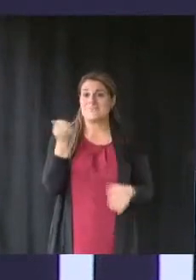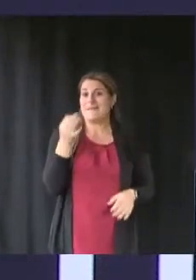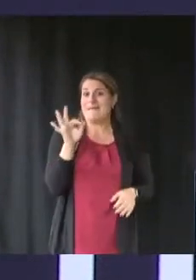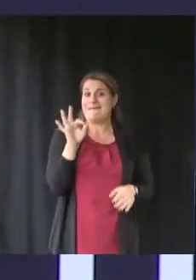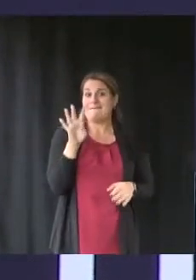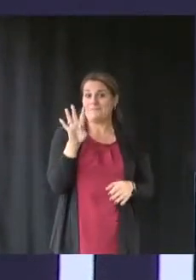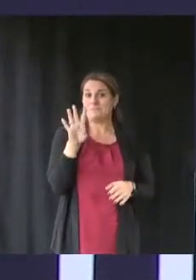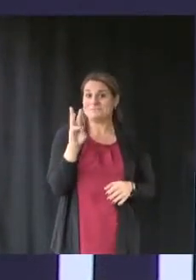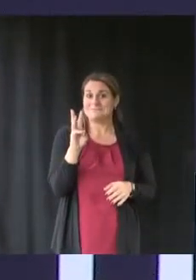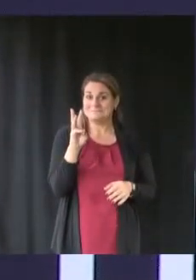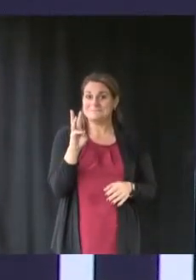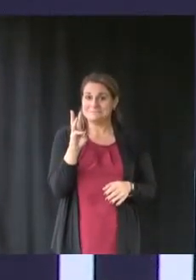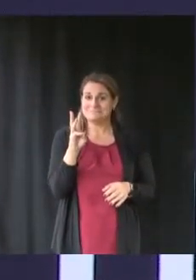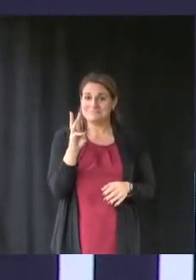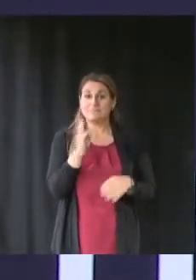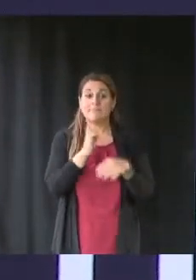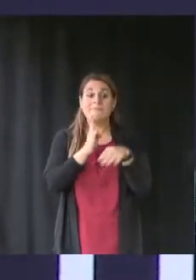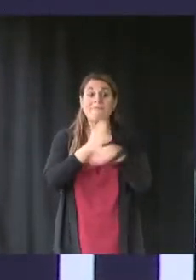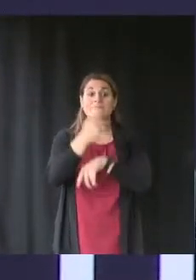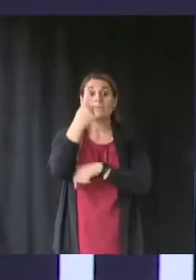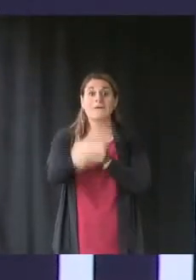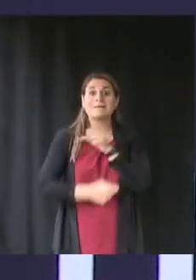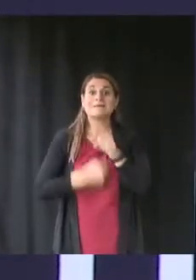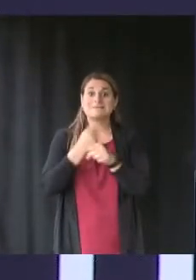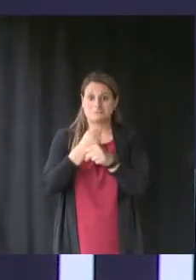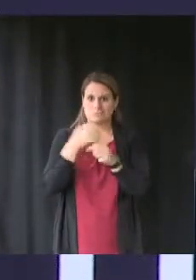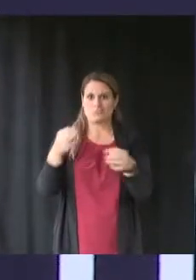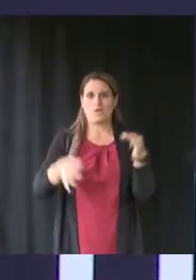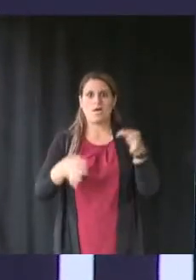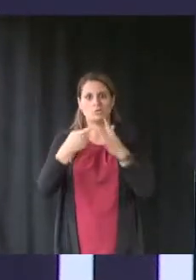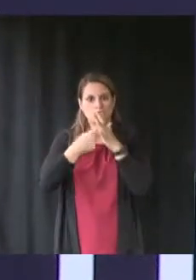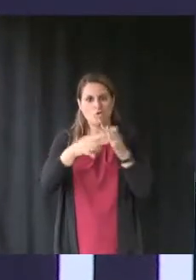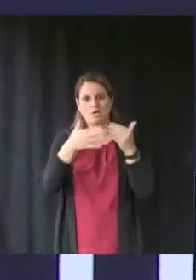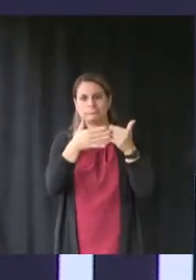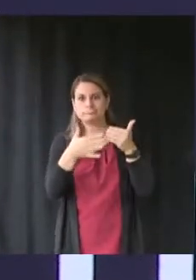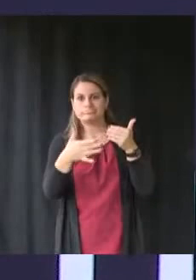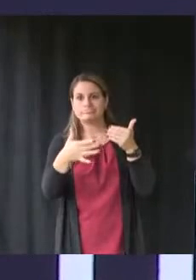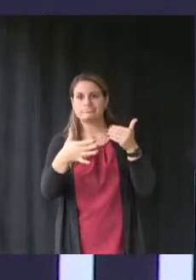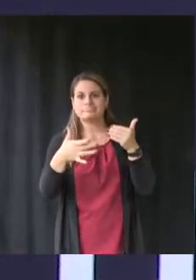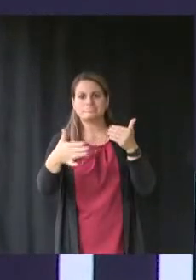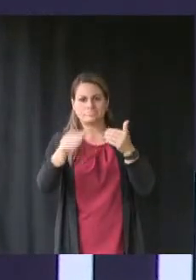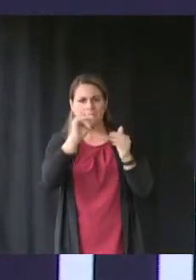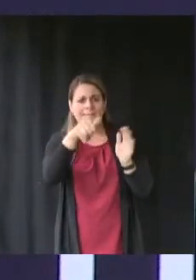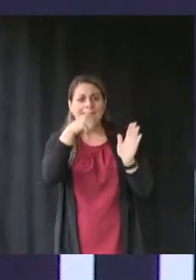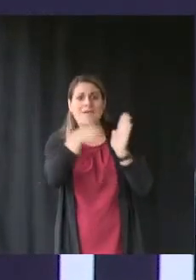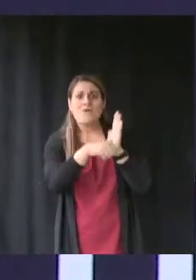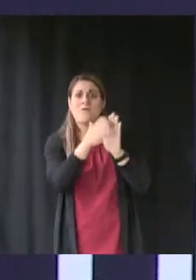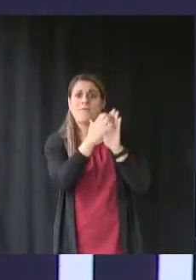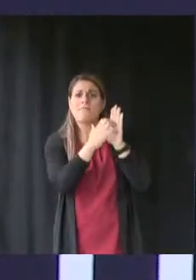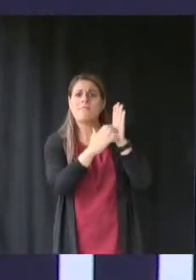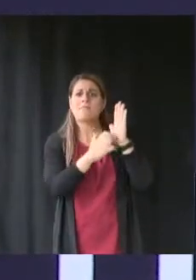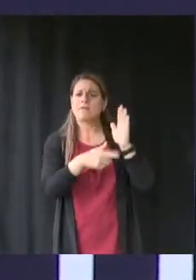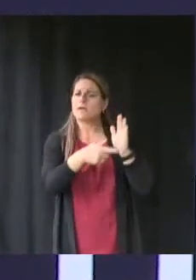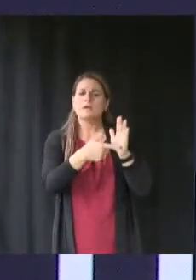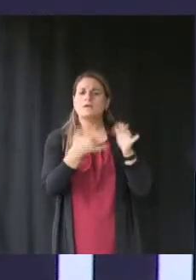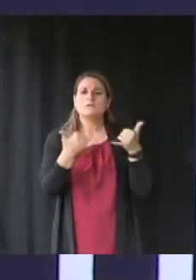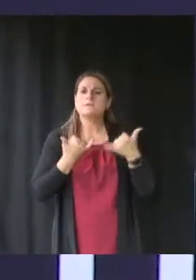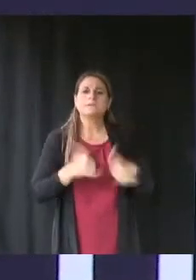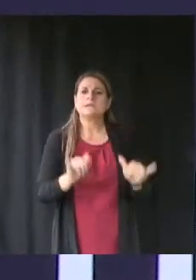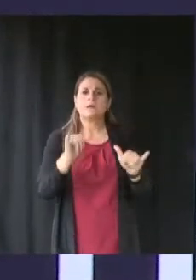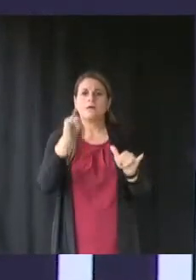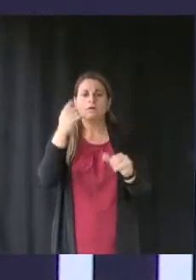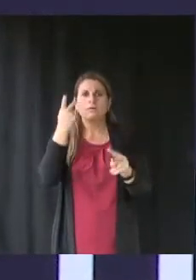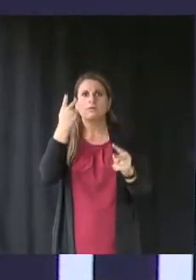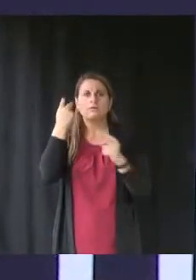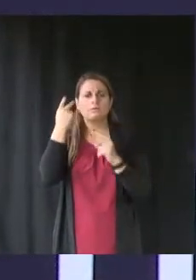later after the trials began. The letter captures why Nuremberg resonates even today, in my view, with all who value the rule of